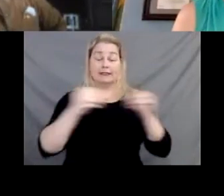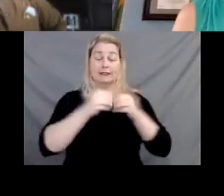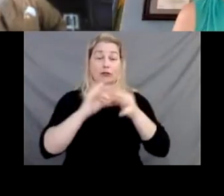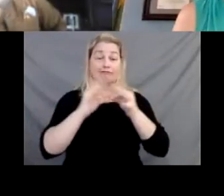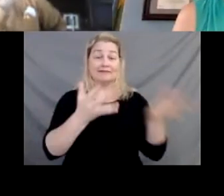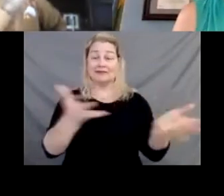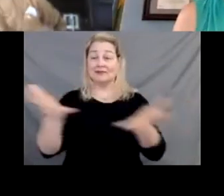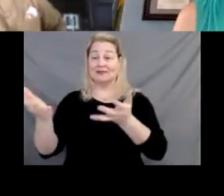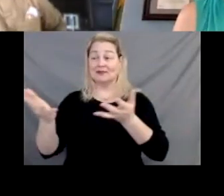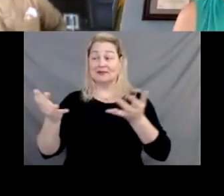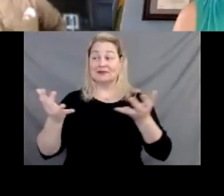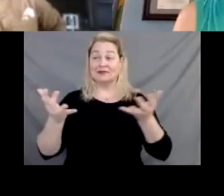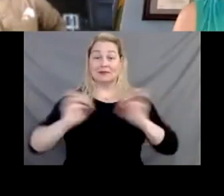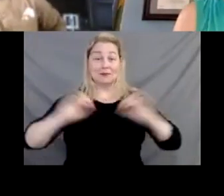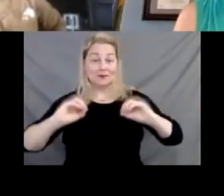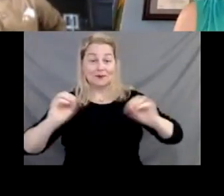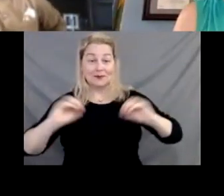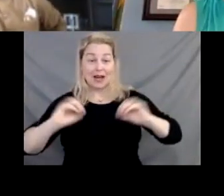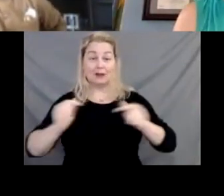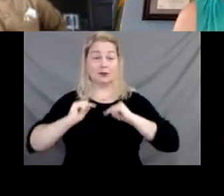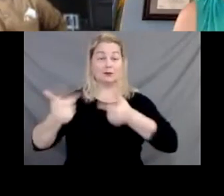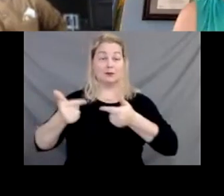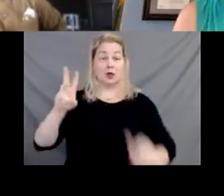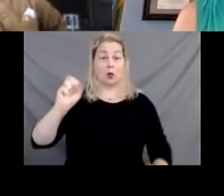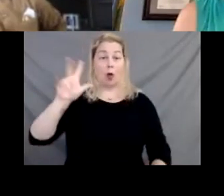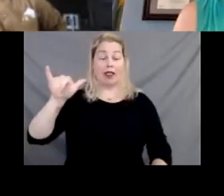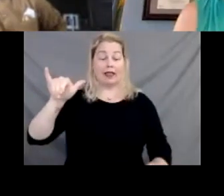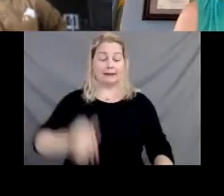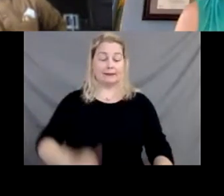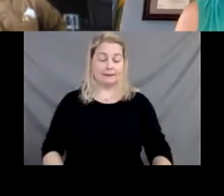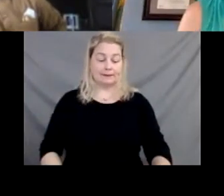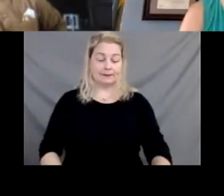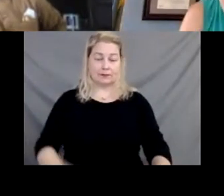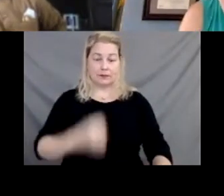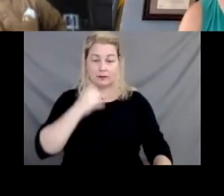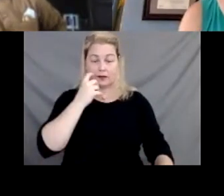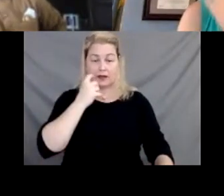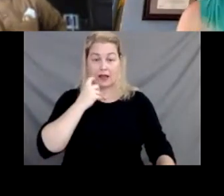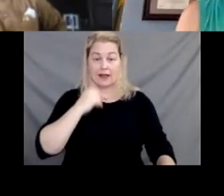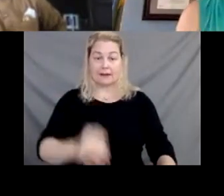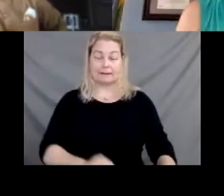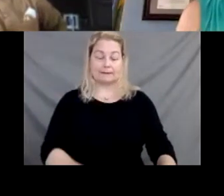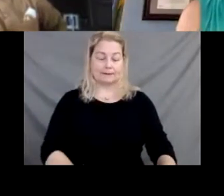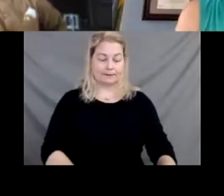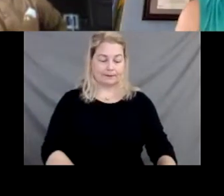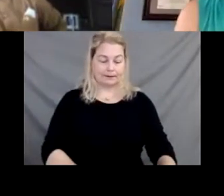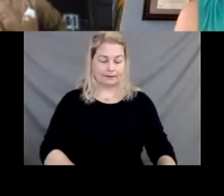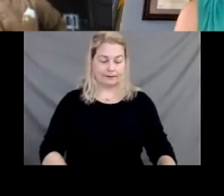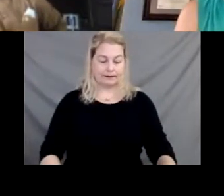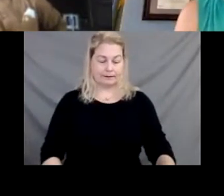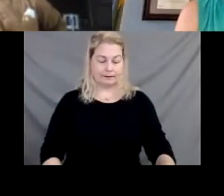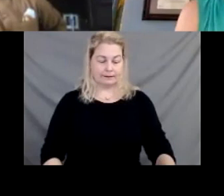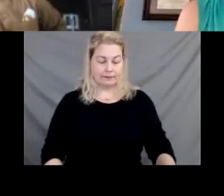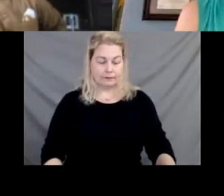Okay, hearing none. Wally? Yeah, so I would like to go ahead and ask